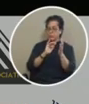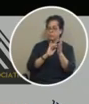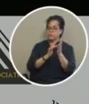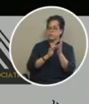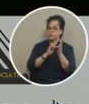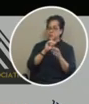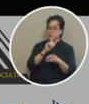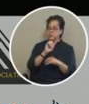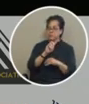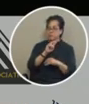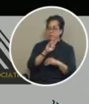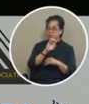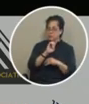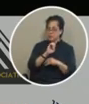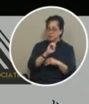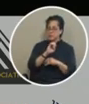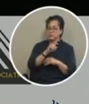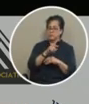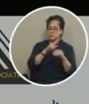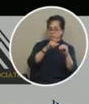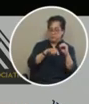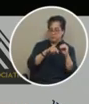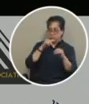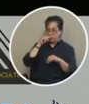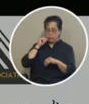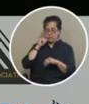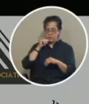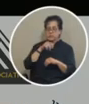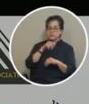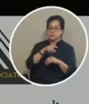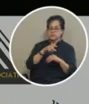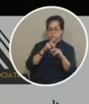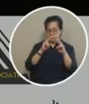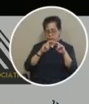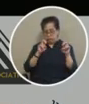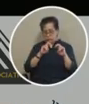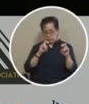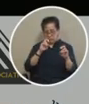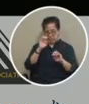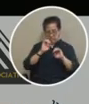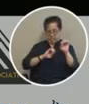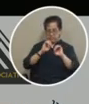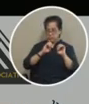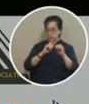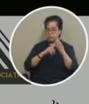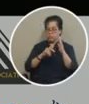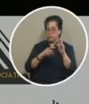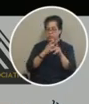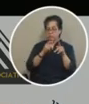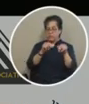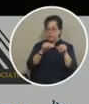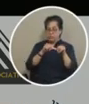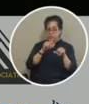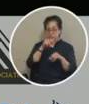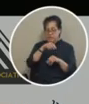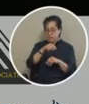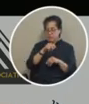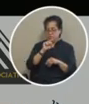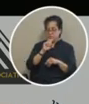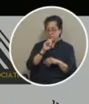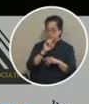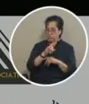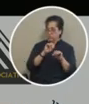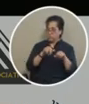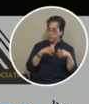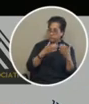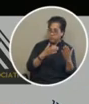device manufacturing sector on both El Paso and Juarez to assess what areas this sector can provide in terms